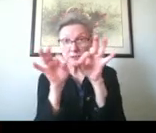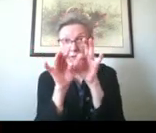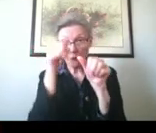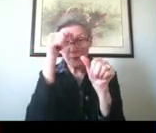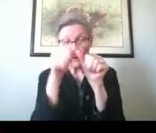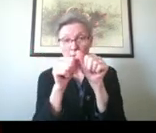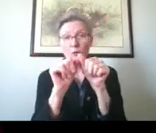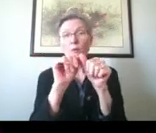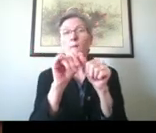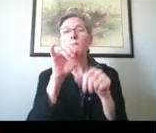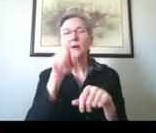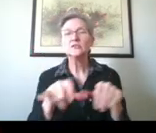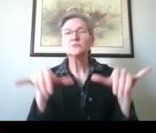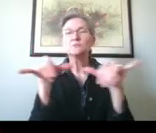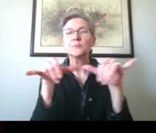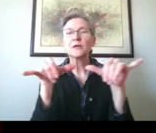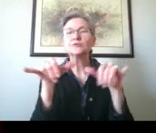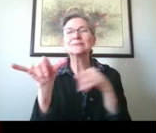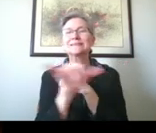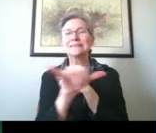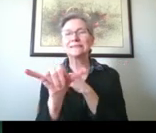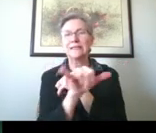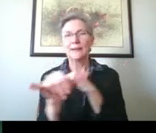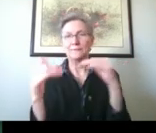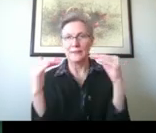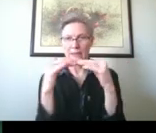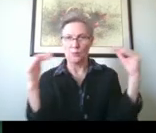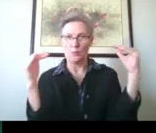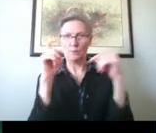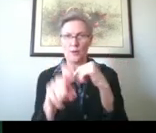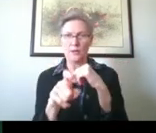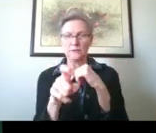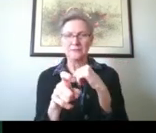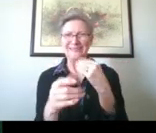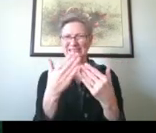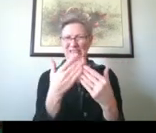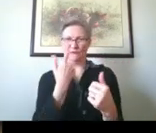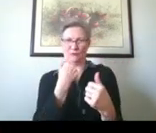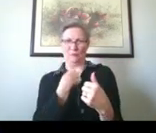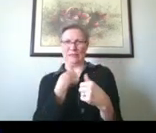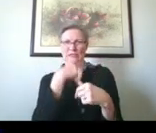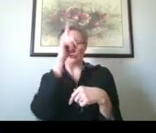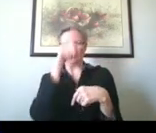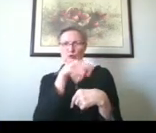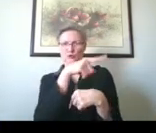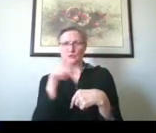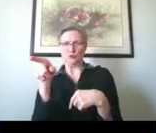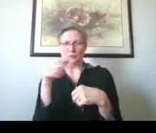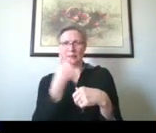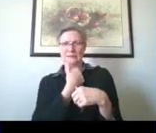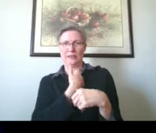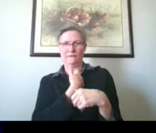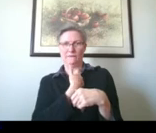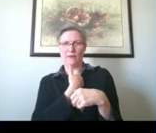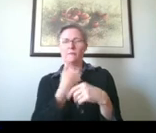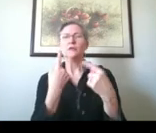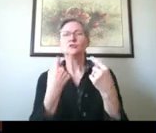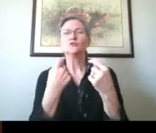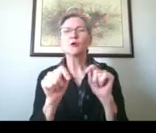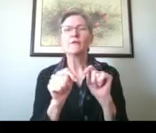all equal. So it's easiest for me to do something that looks just like this. So I'm going to try and find